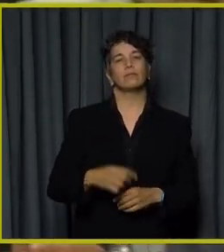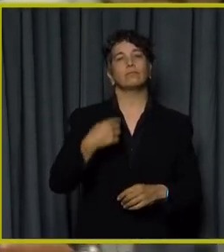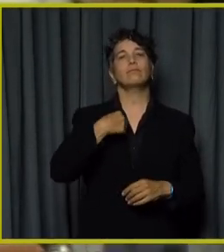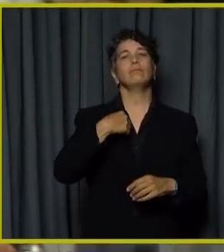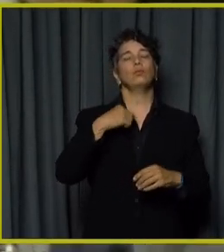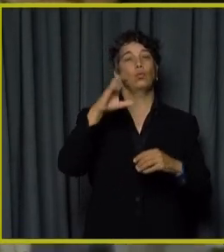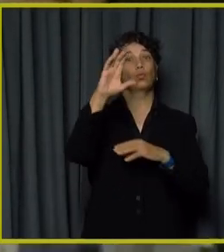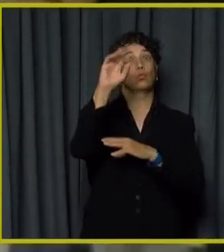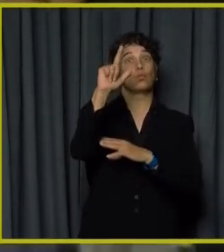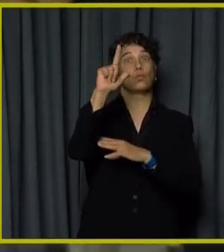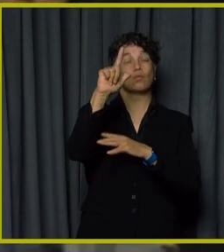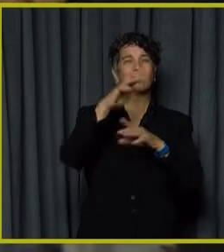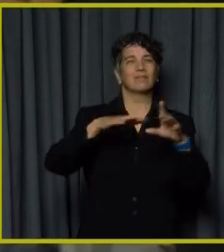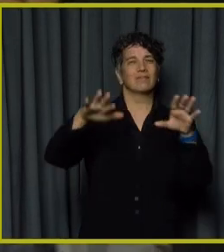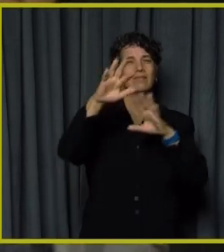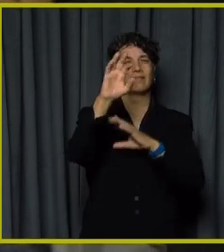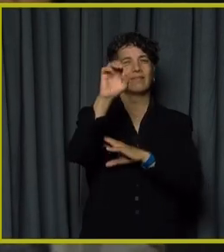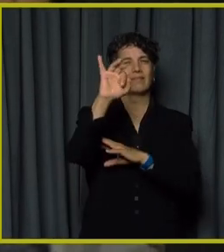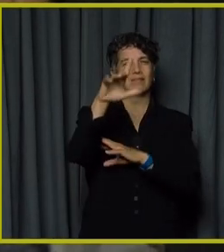daughter.